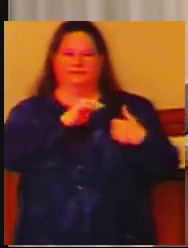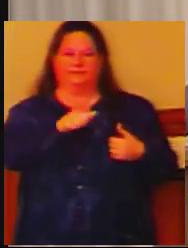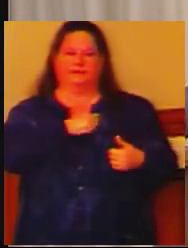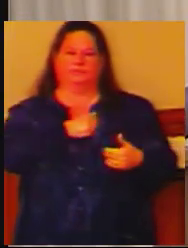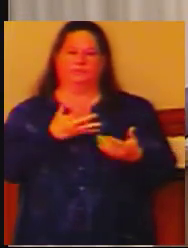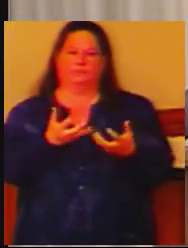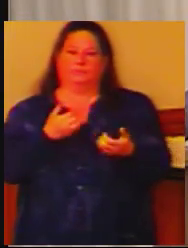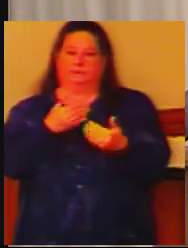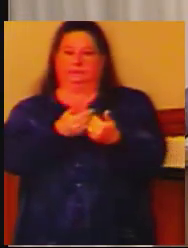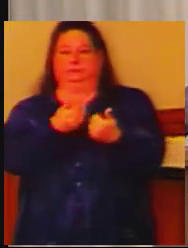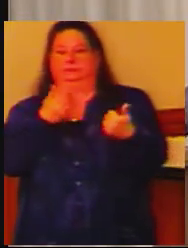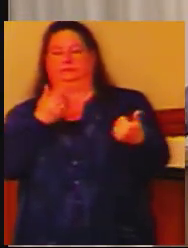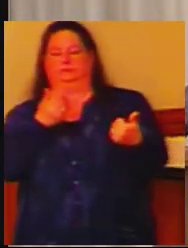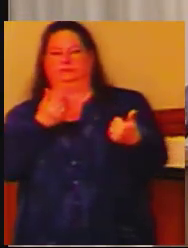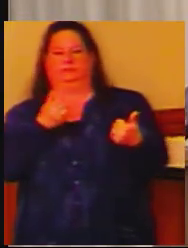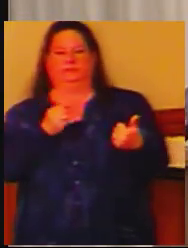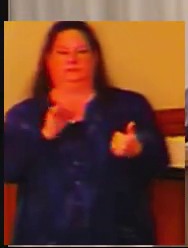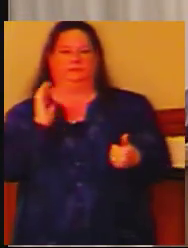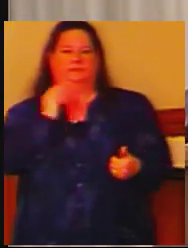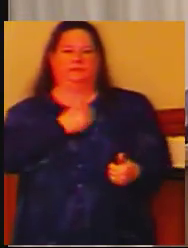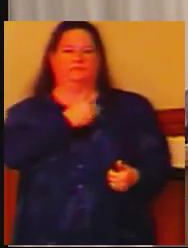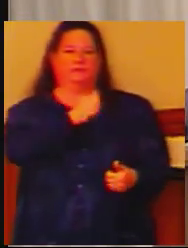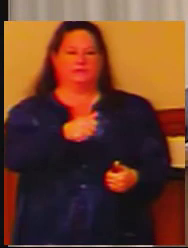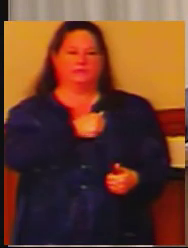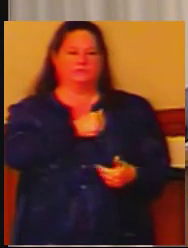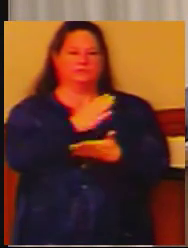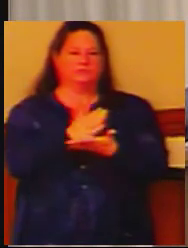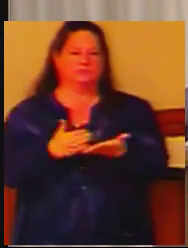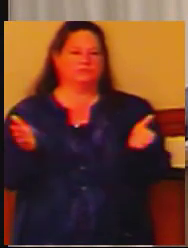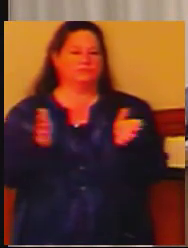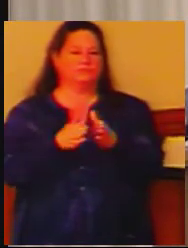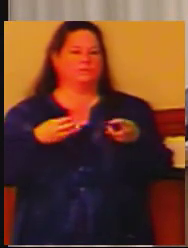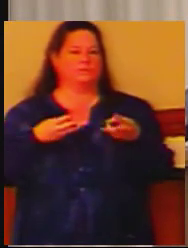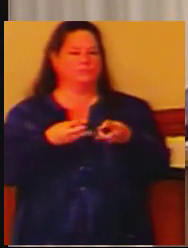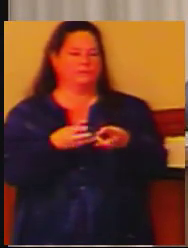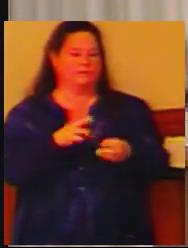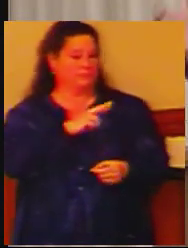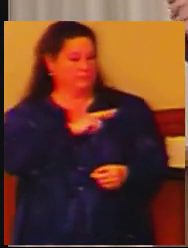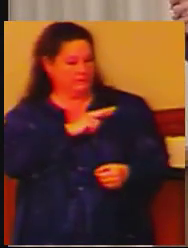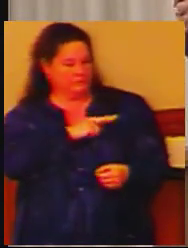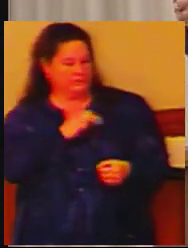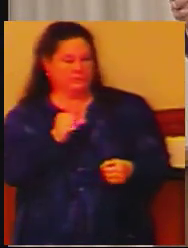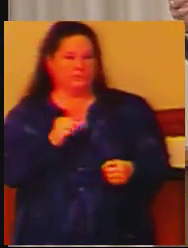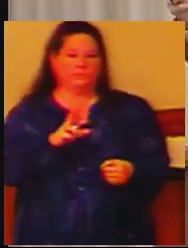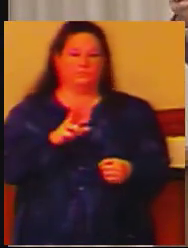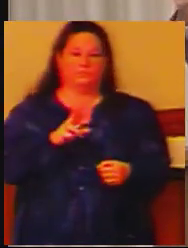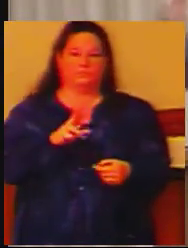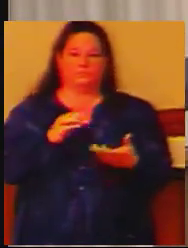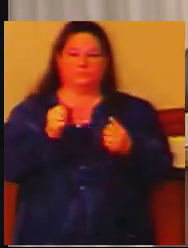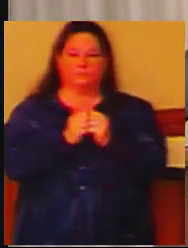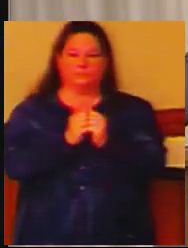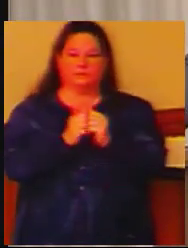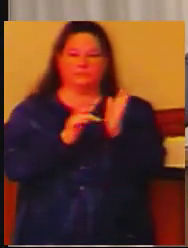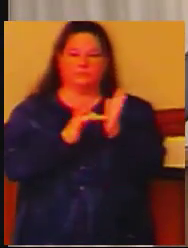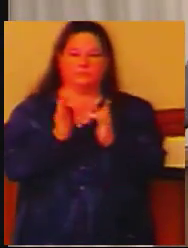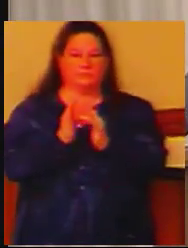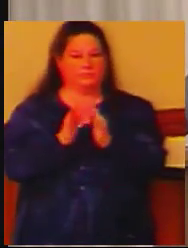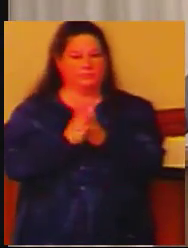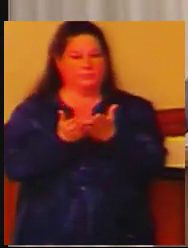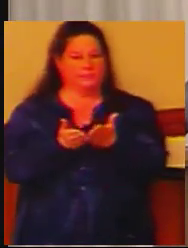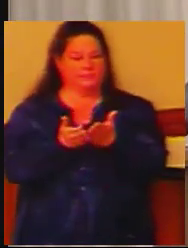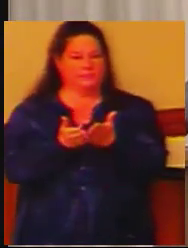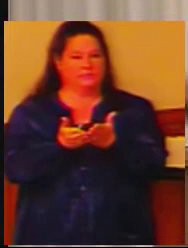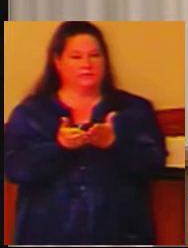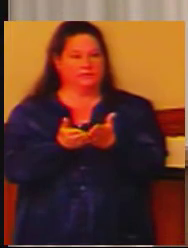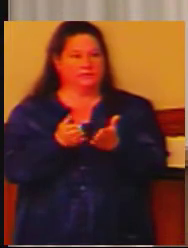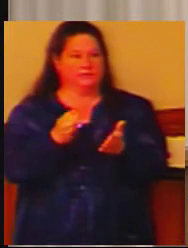So if our attitude, in some small way, religiously, or in regard to the Bible, is